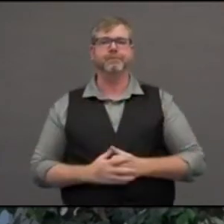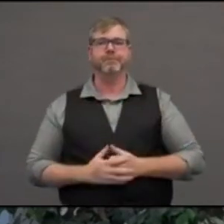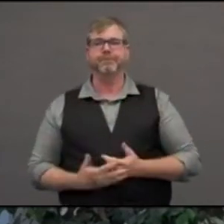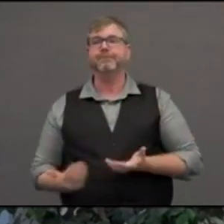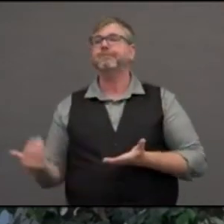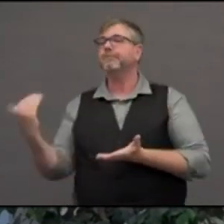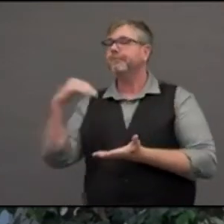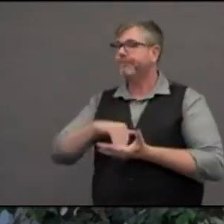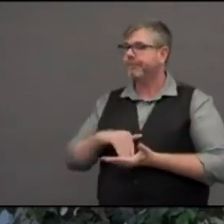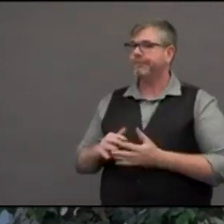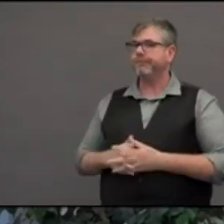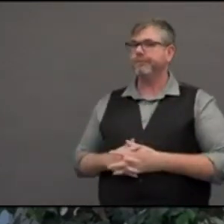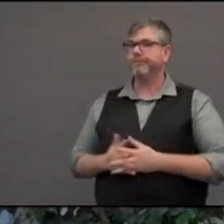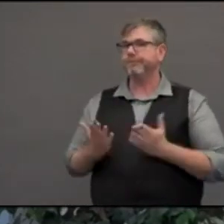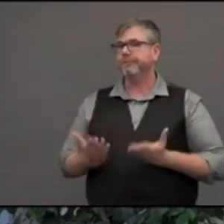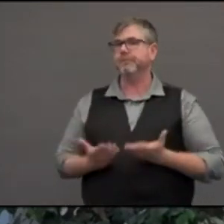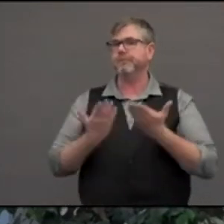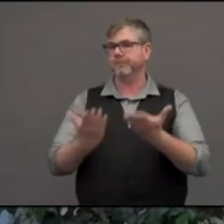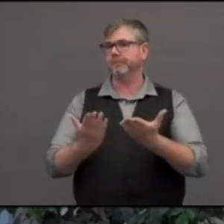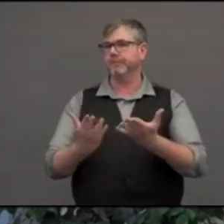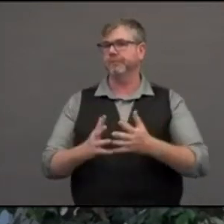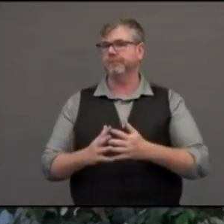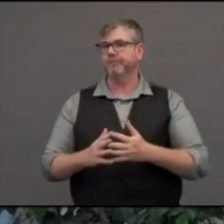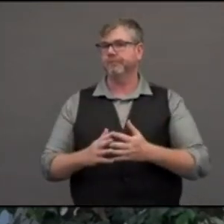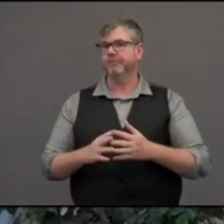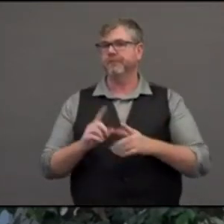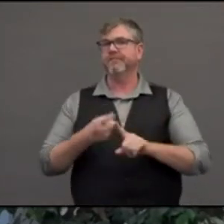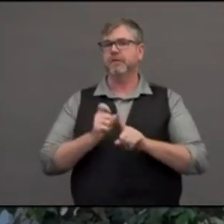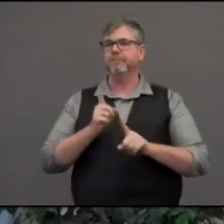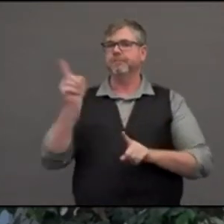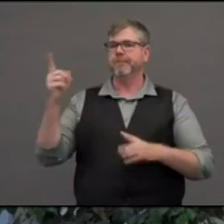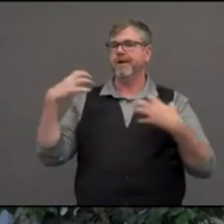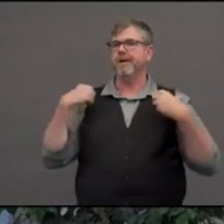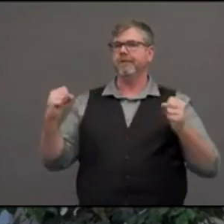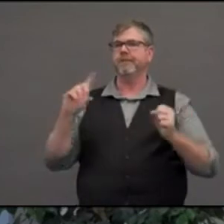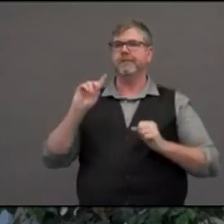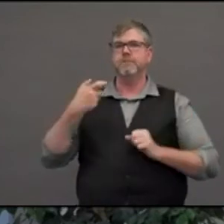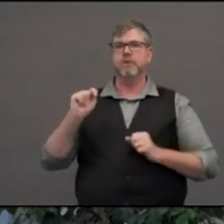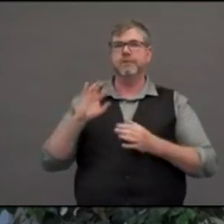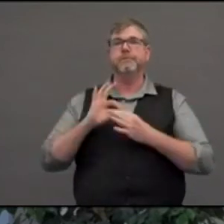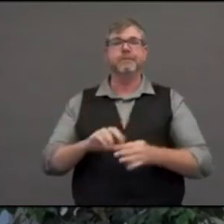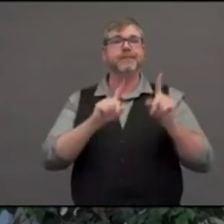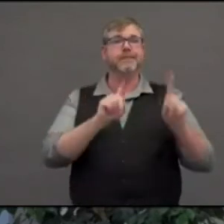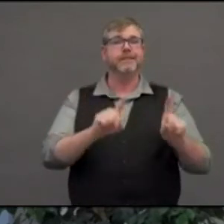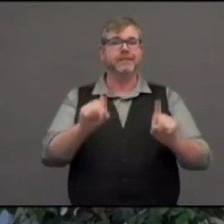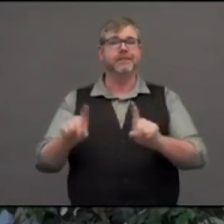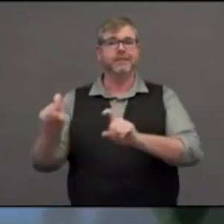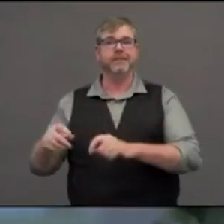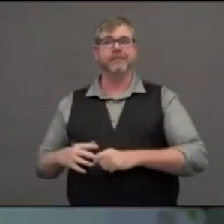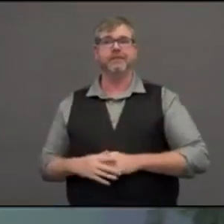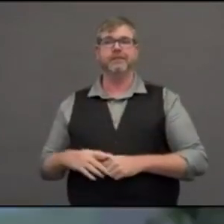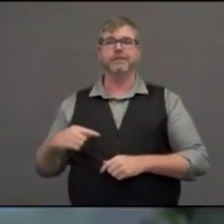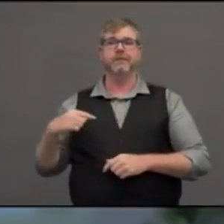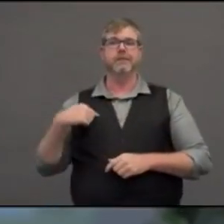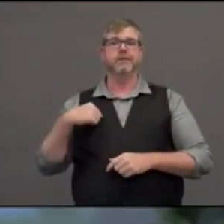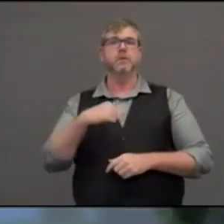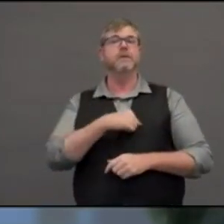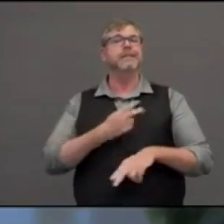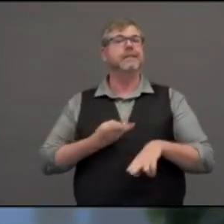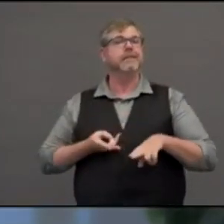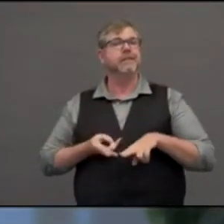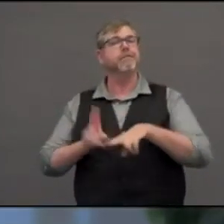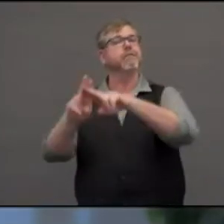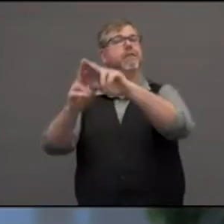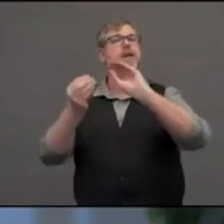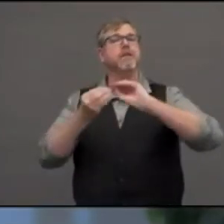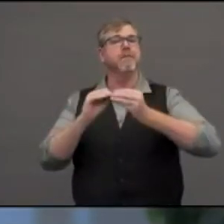there's recommendations out from the health department on getting tested, and we've really increased the amount of testing that's available in our county. We've